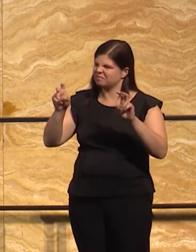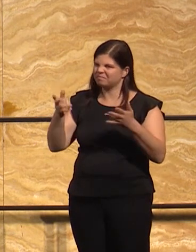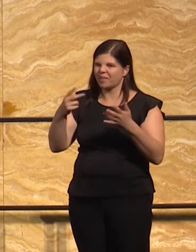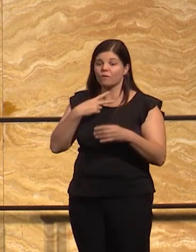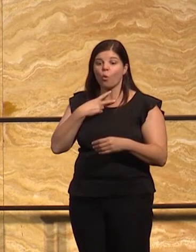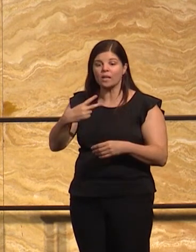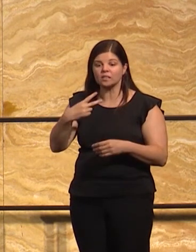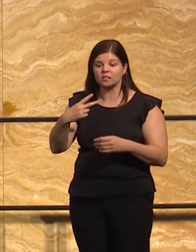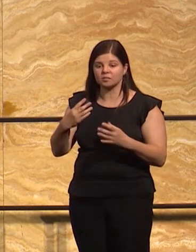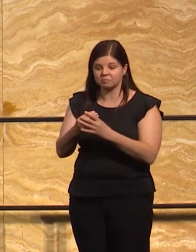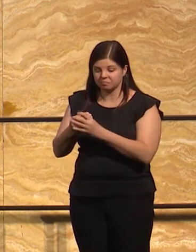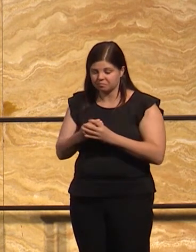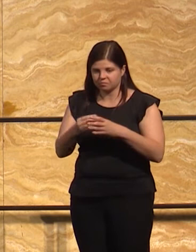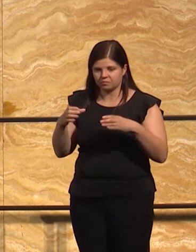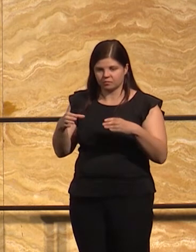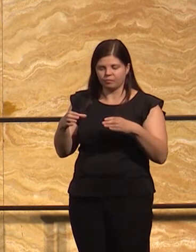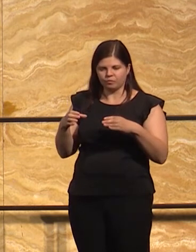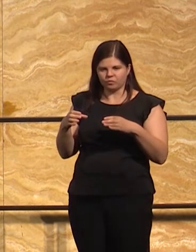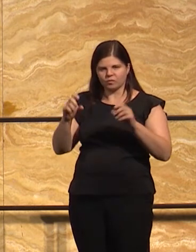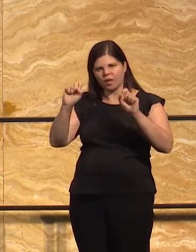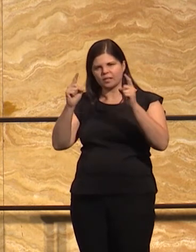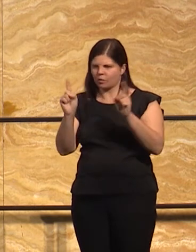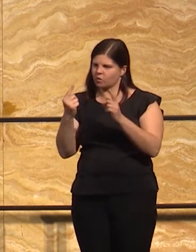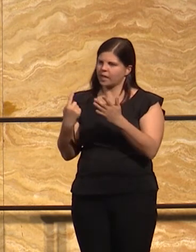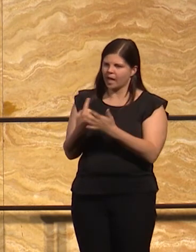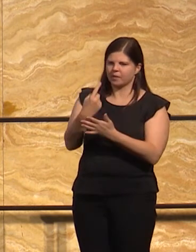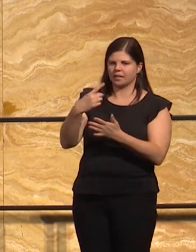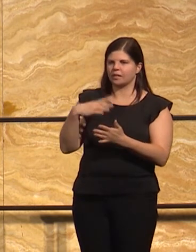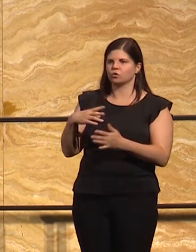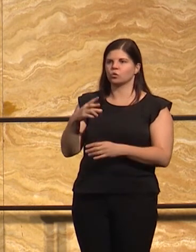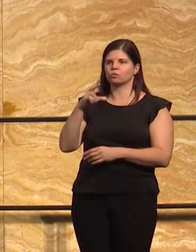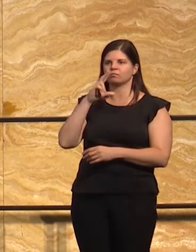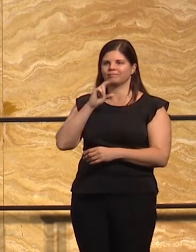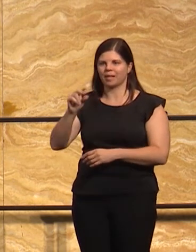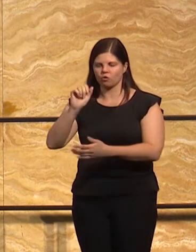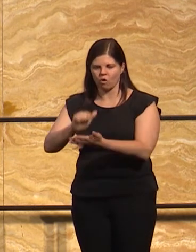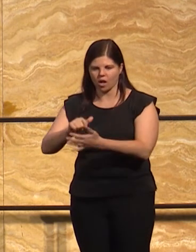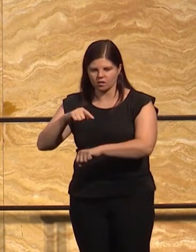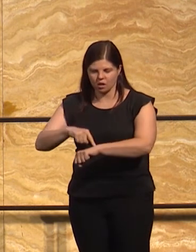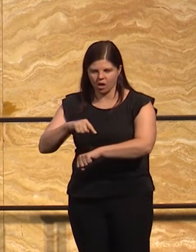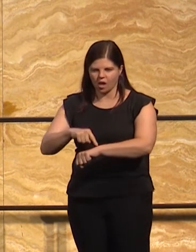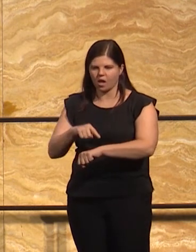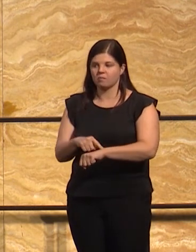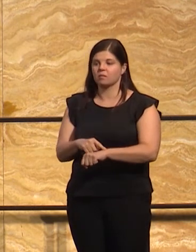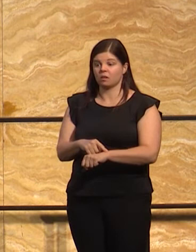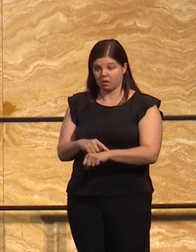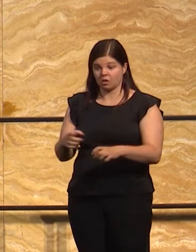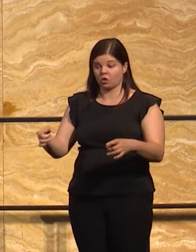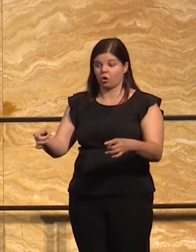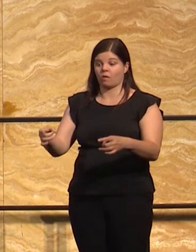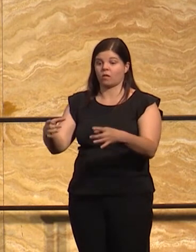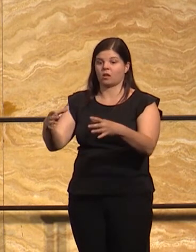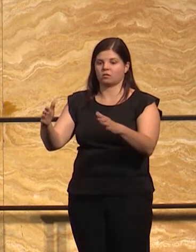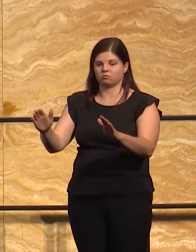voice of the actors that understand what is going on and can speak up in good time can prevent the escalation of conflict. But